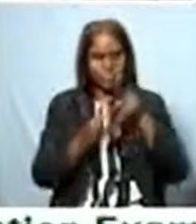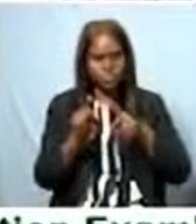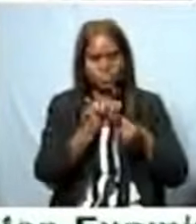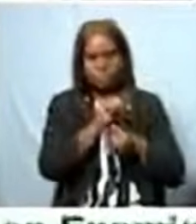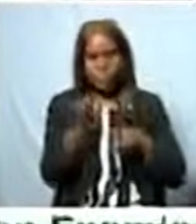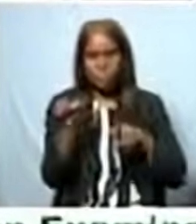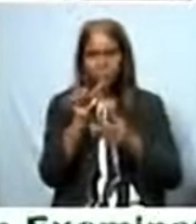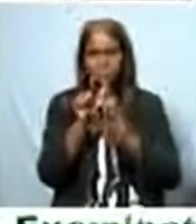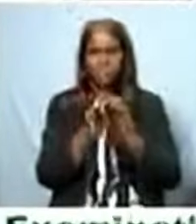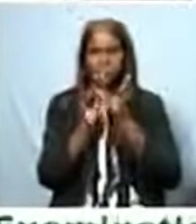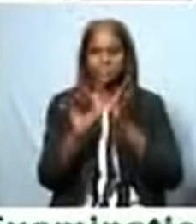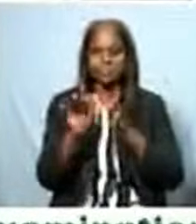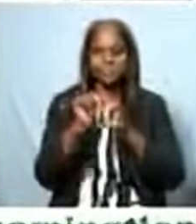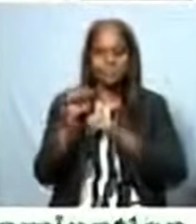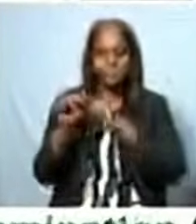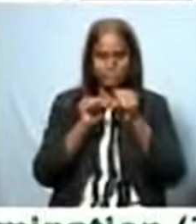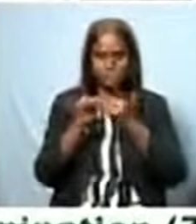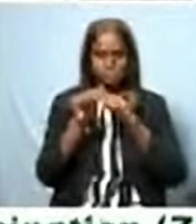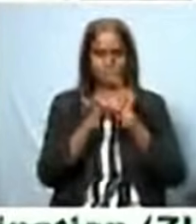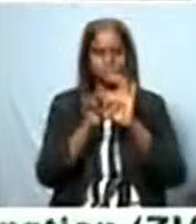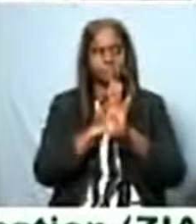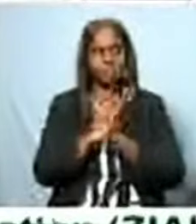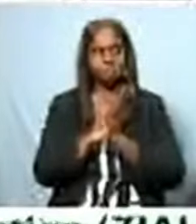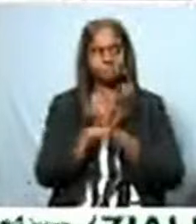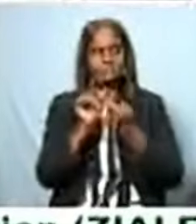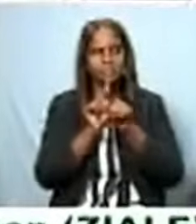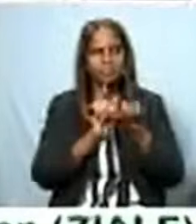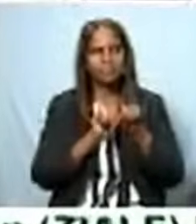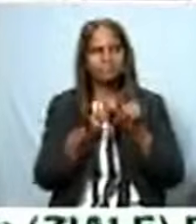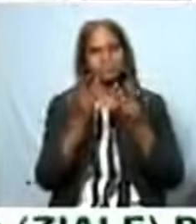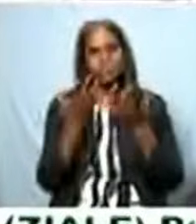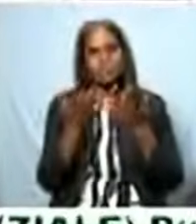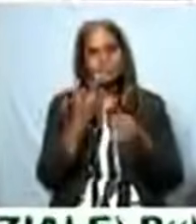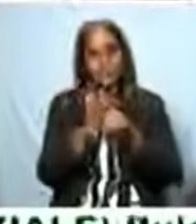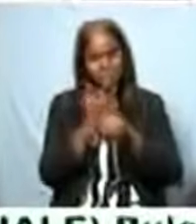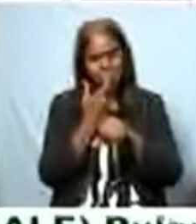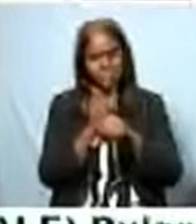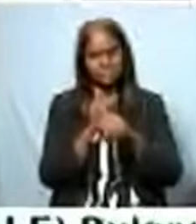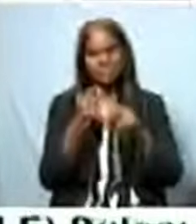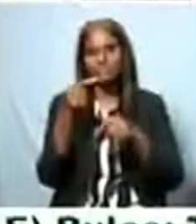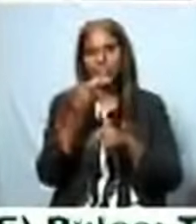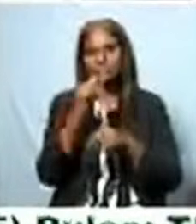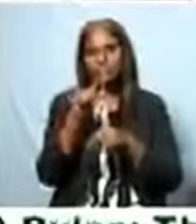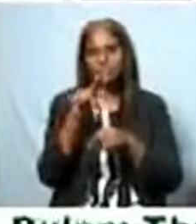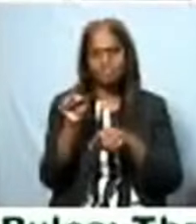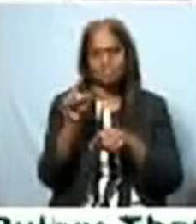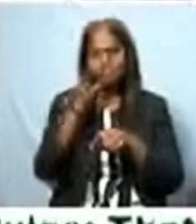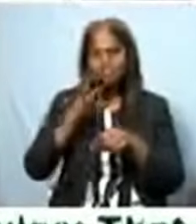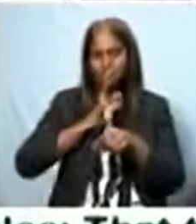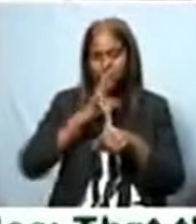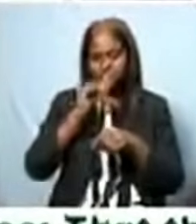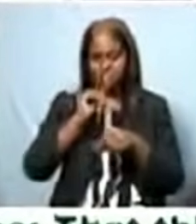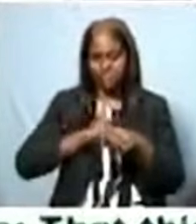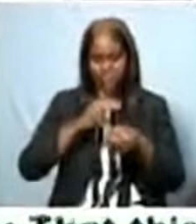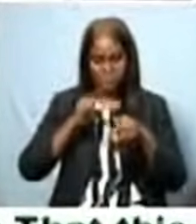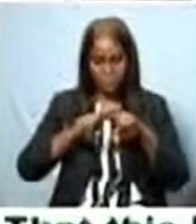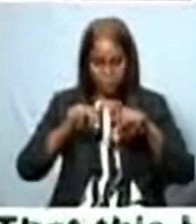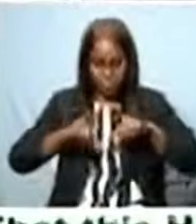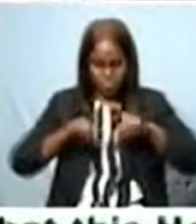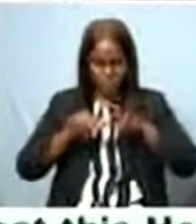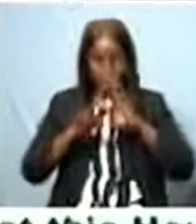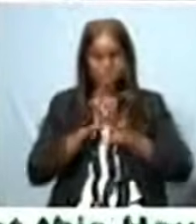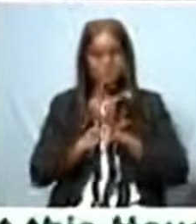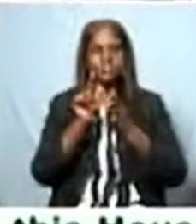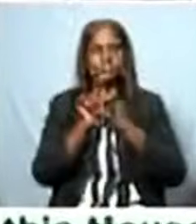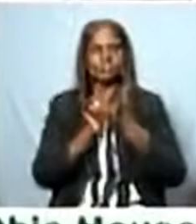client-lawyer ratio in Zambia, it's quite a big gap. Madam Speaker, as we see it in Zambia,